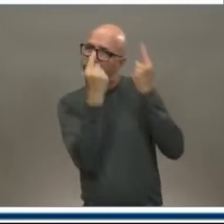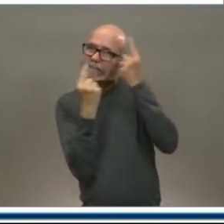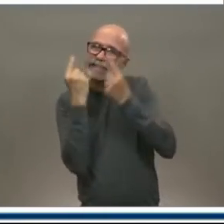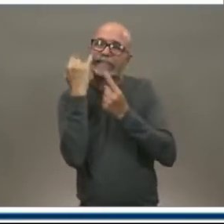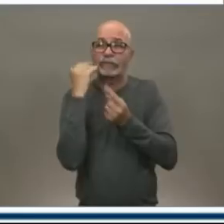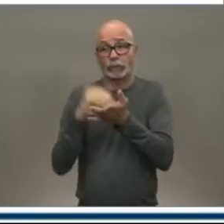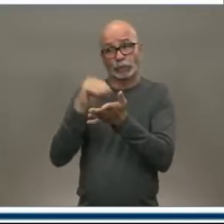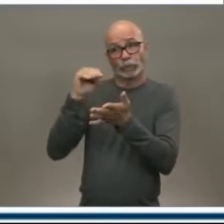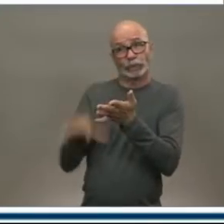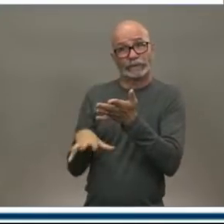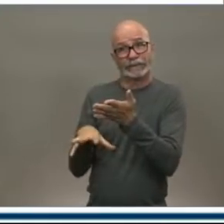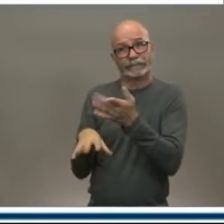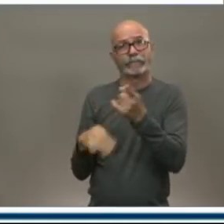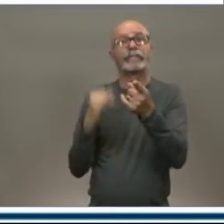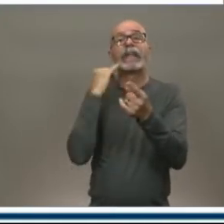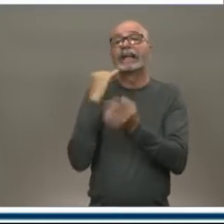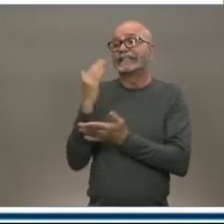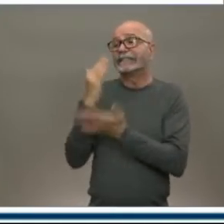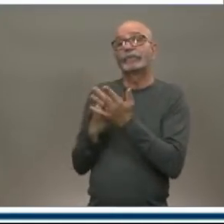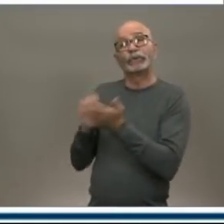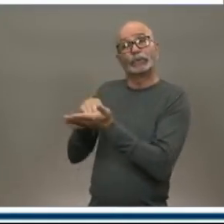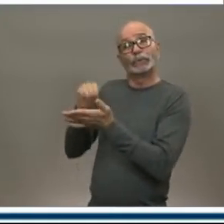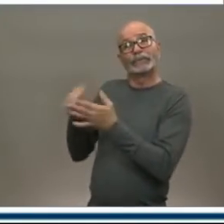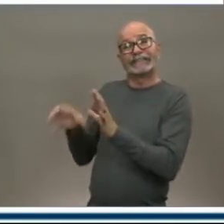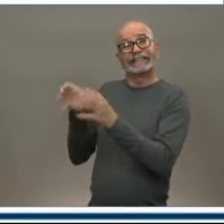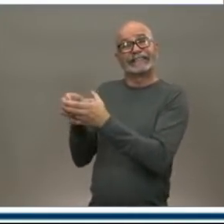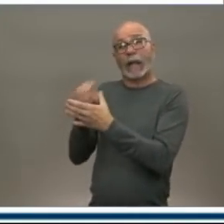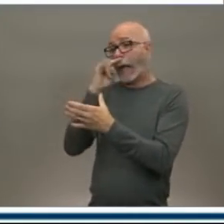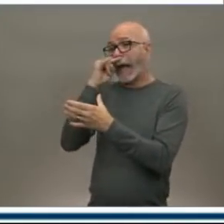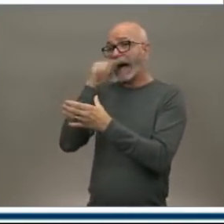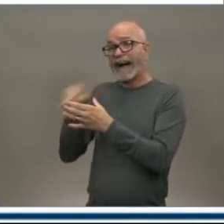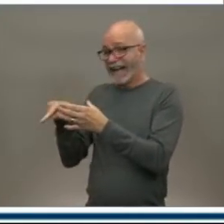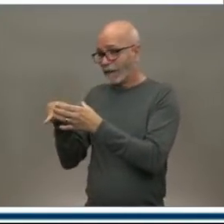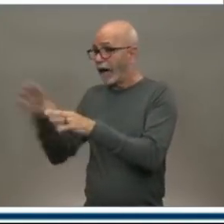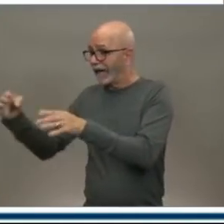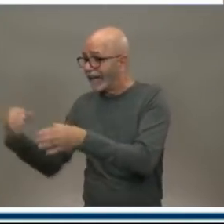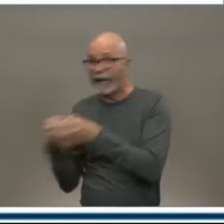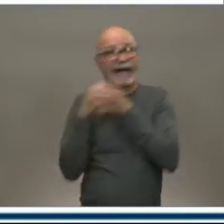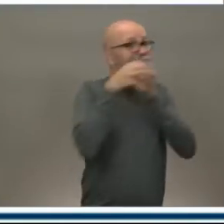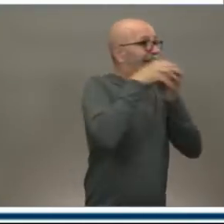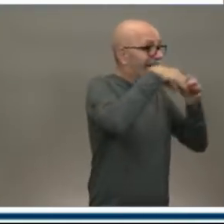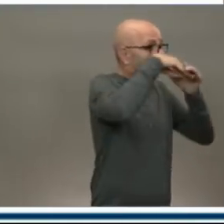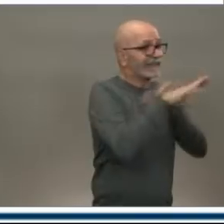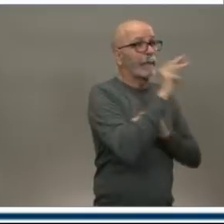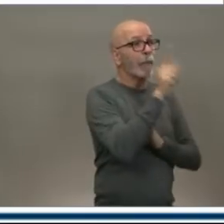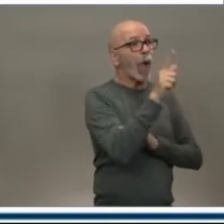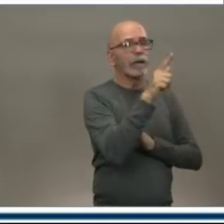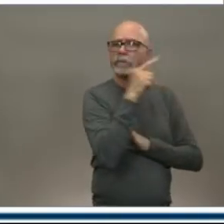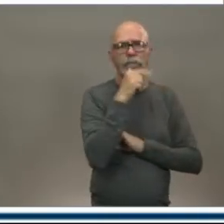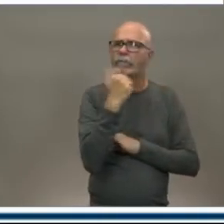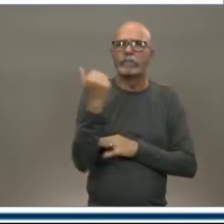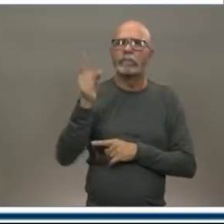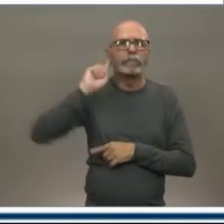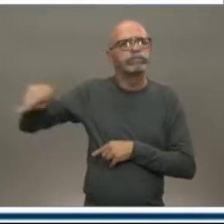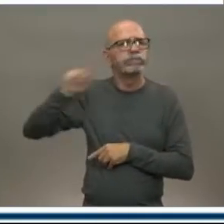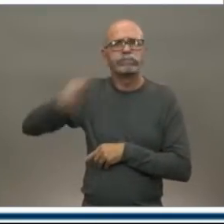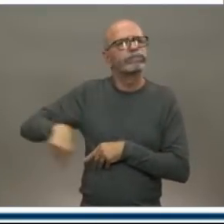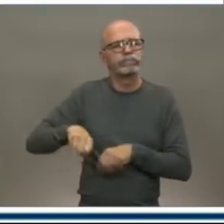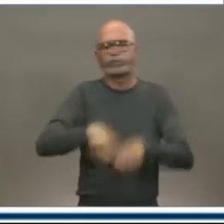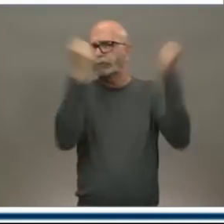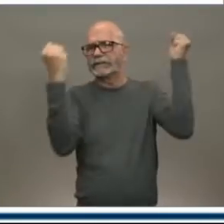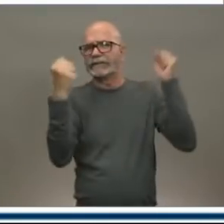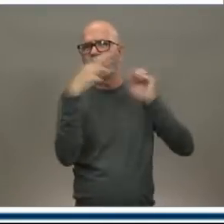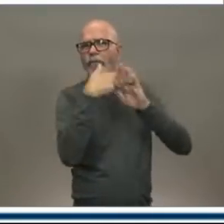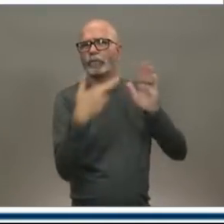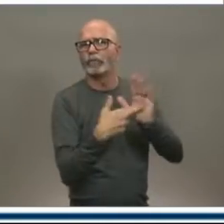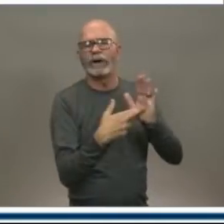any of the rules. That's why I keep messaging that every Nova Scotian, no matter of age, needs to be part of